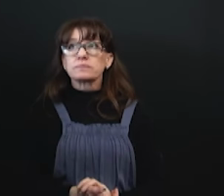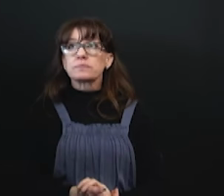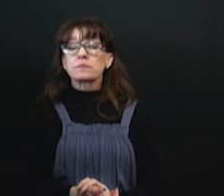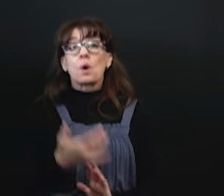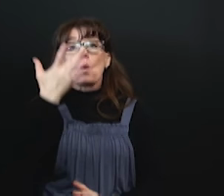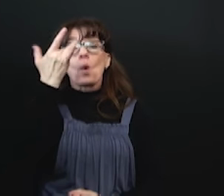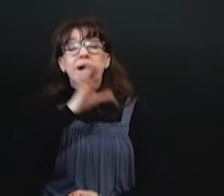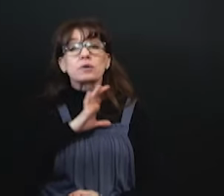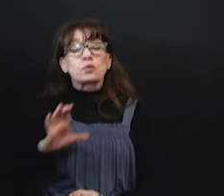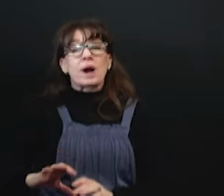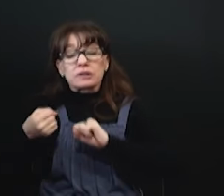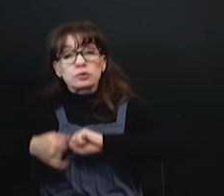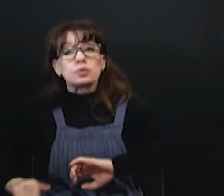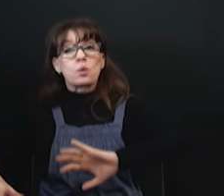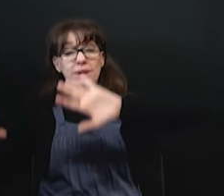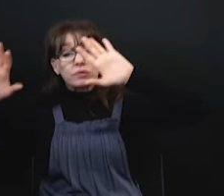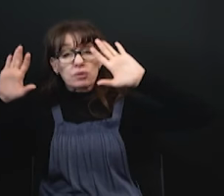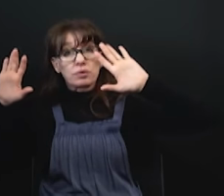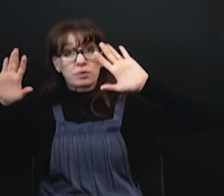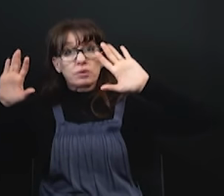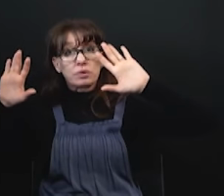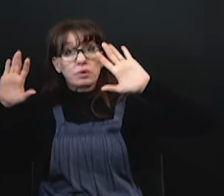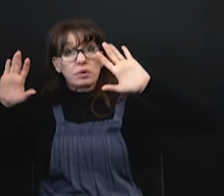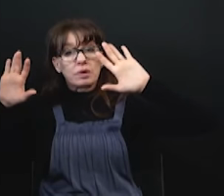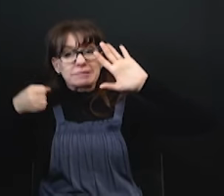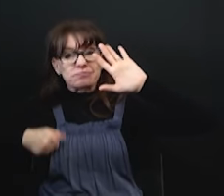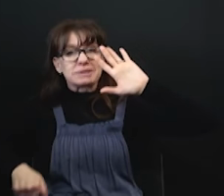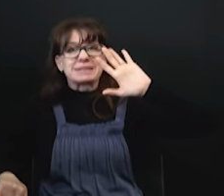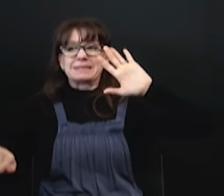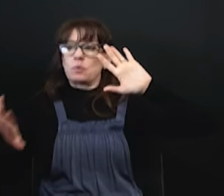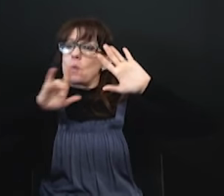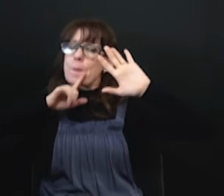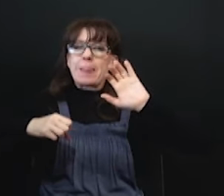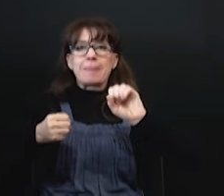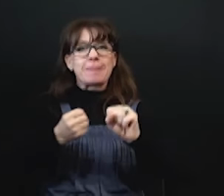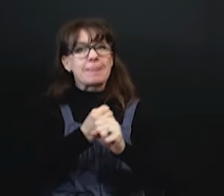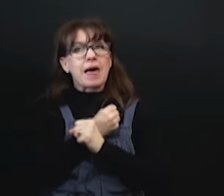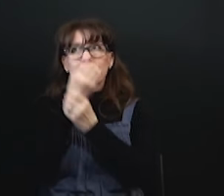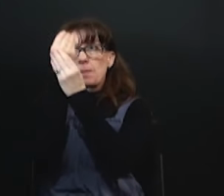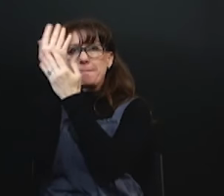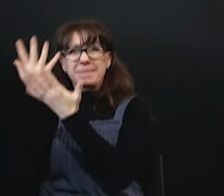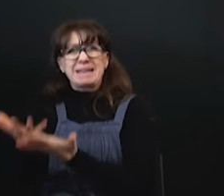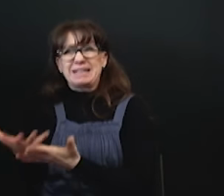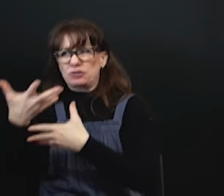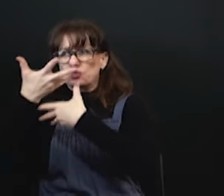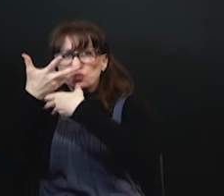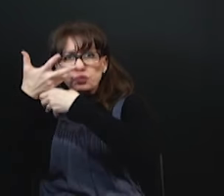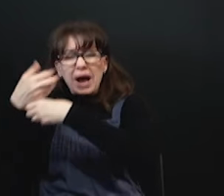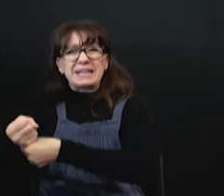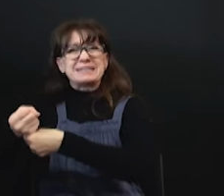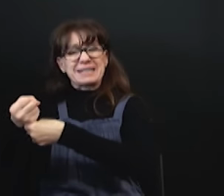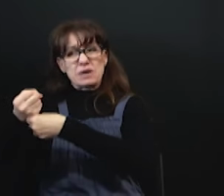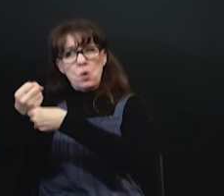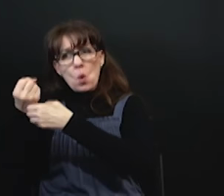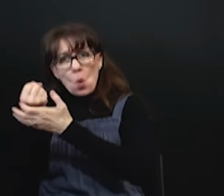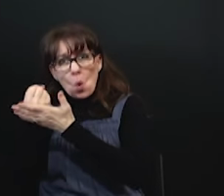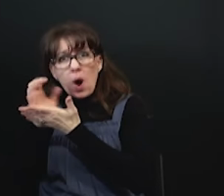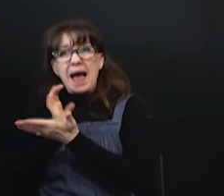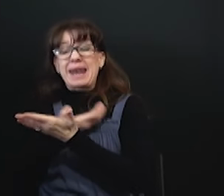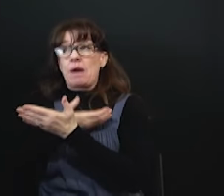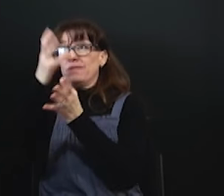Because Christ surrendered his life in sacrificial love, in obedience, trusting wholly in